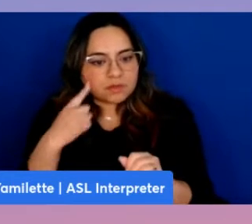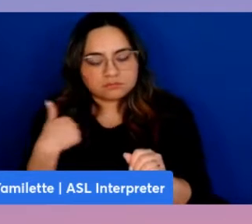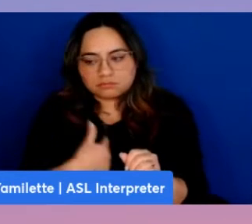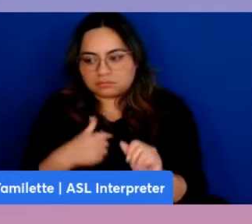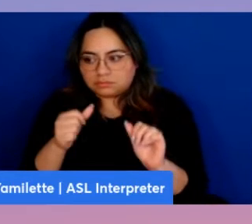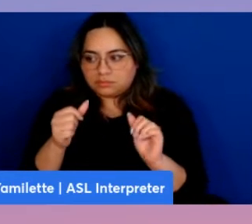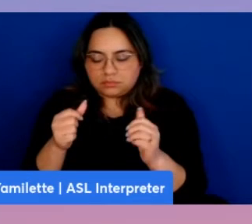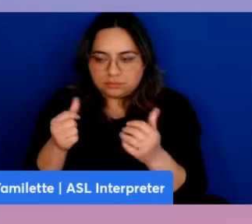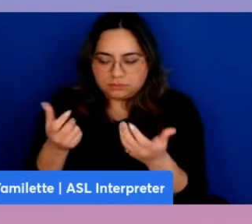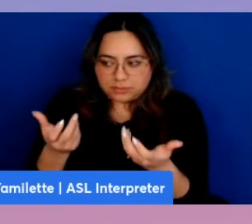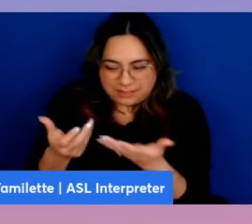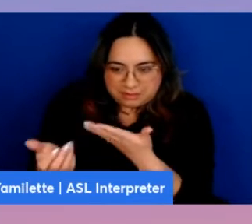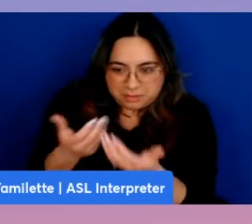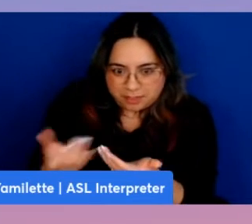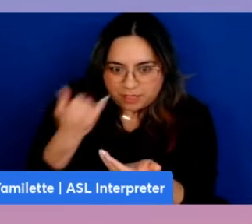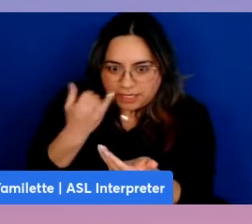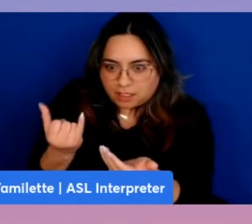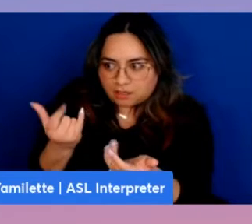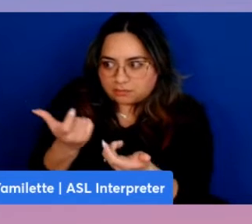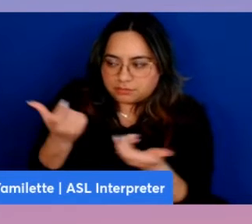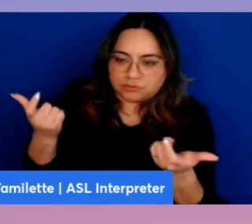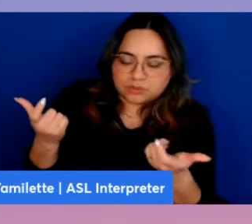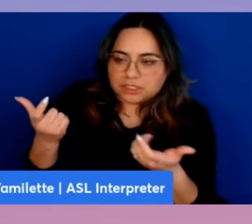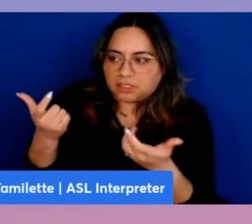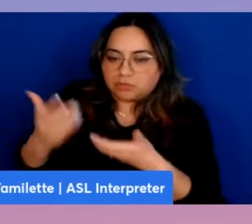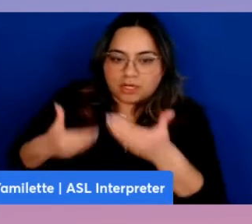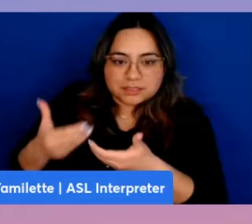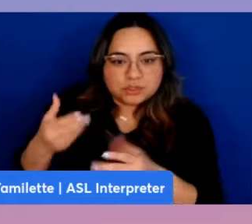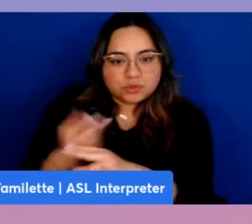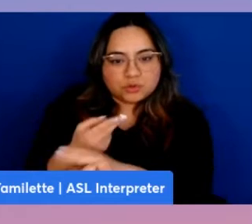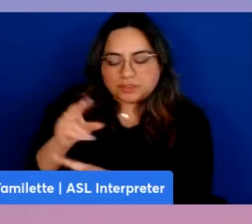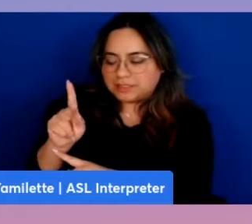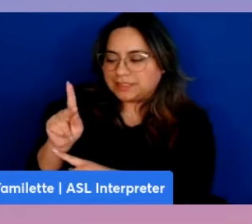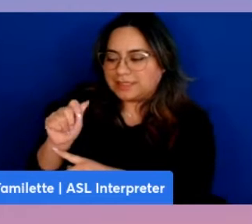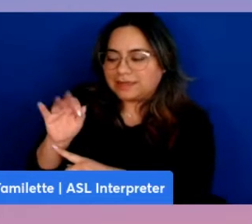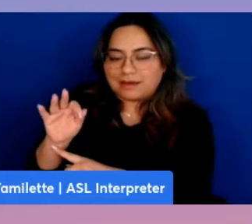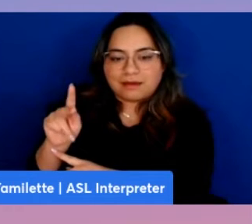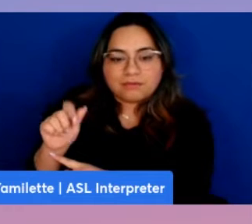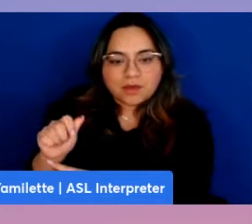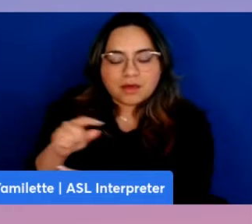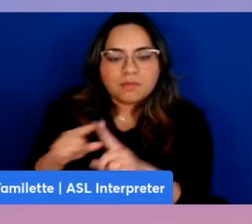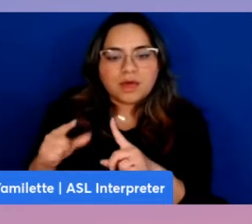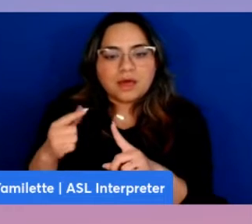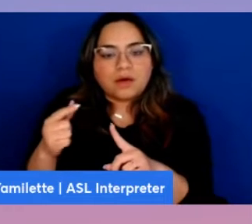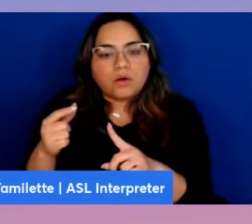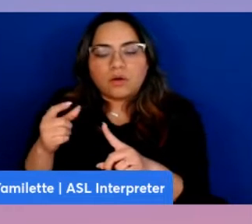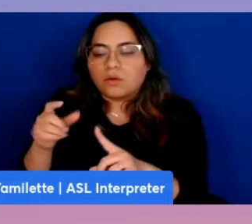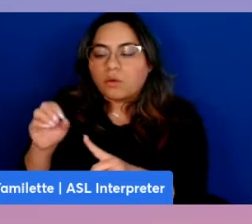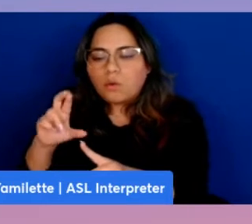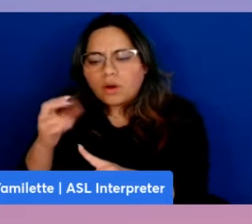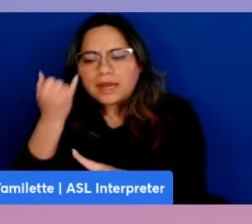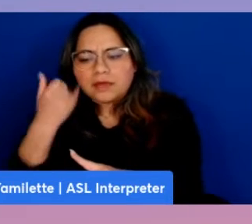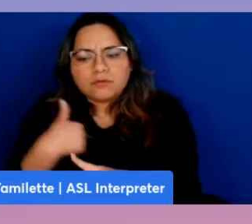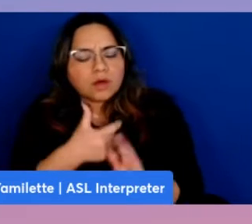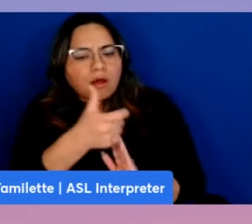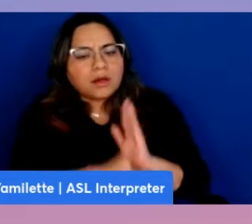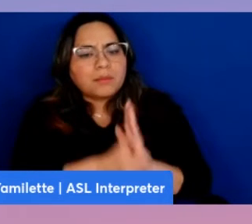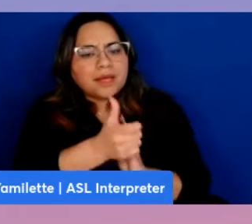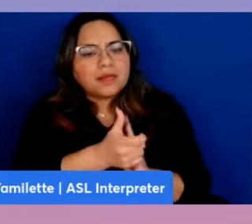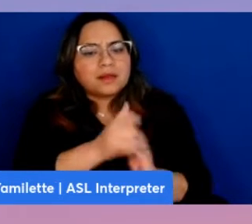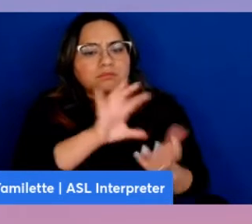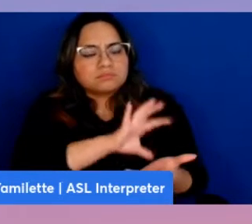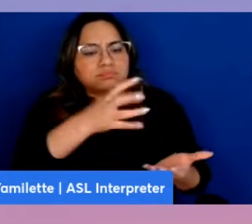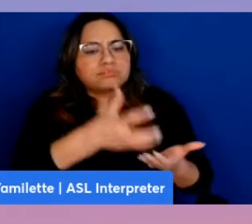if we are doing stream processing using Kafka, or if we are automating batch processing by loading a bunch of files from a